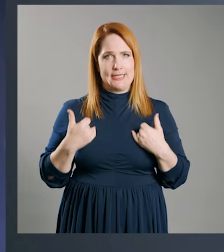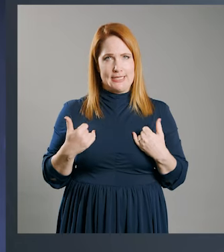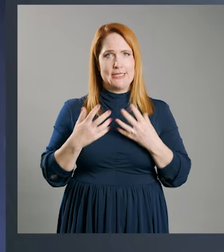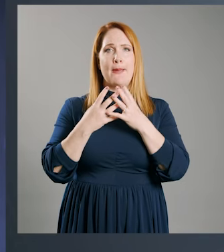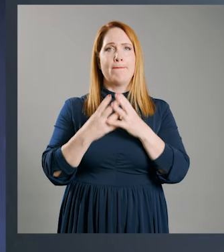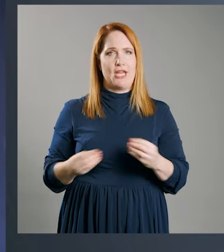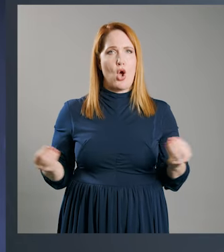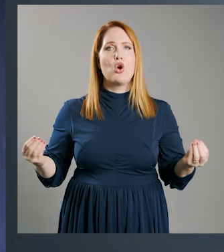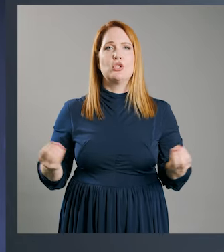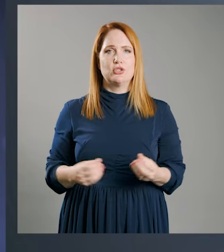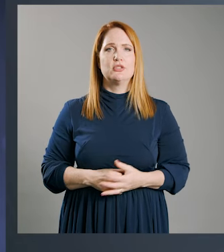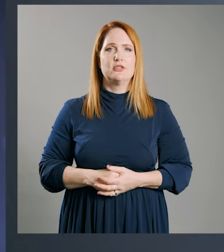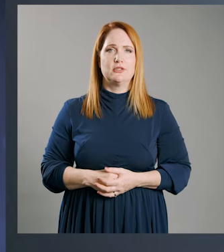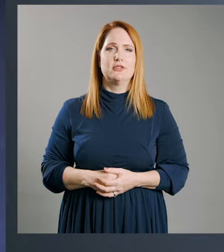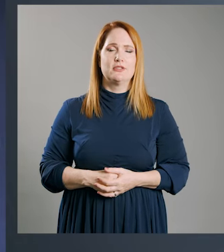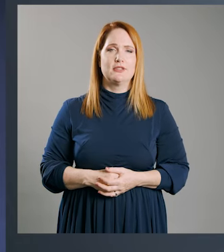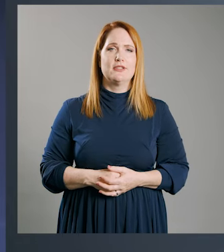be gone.